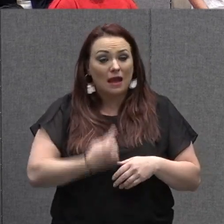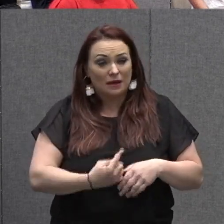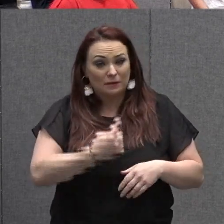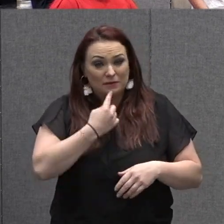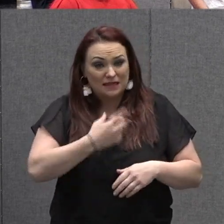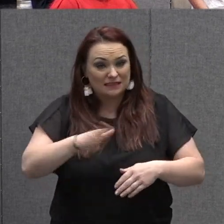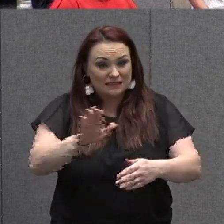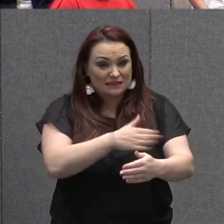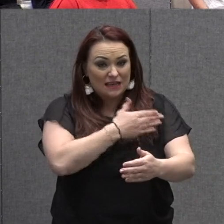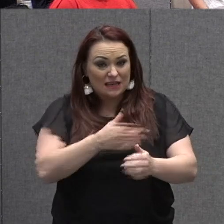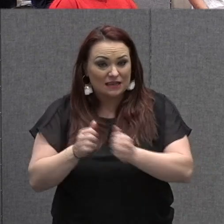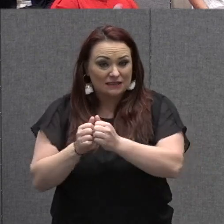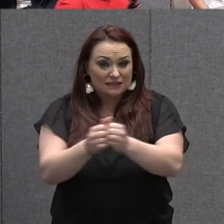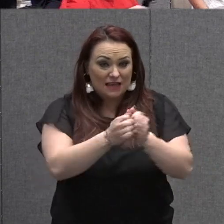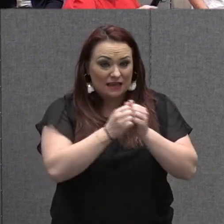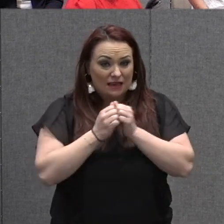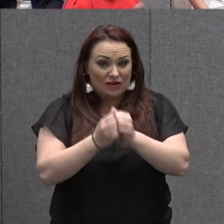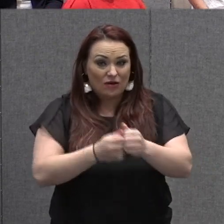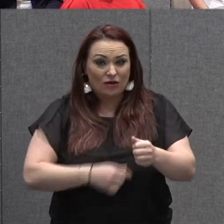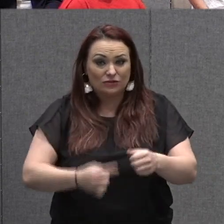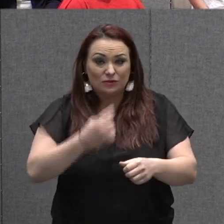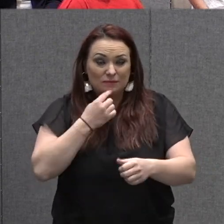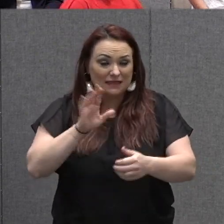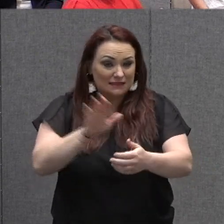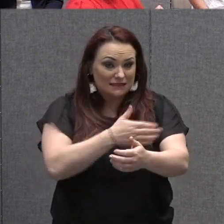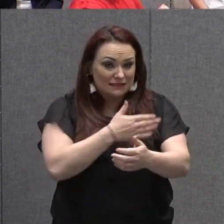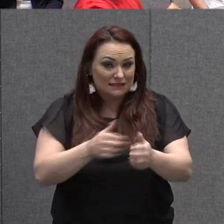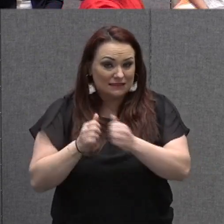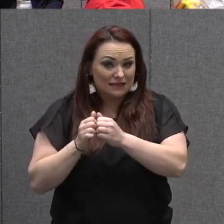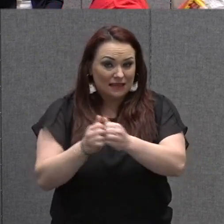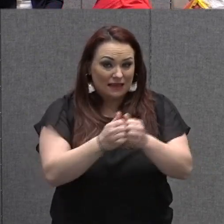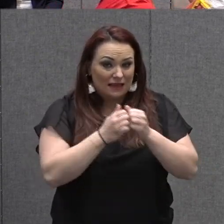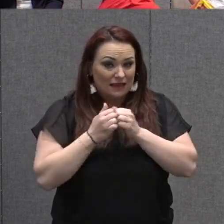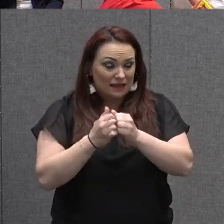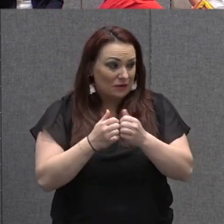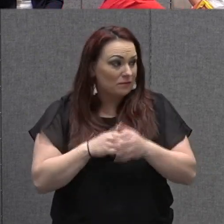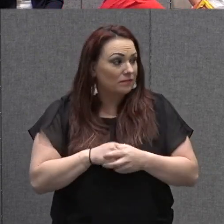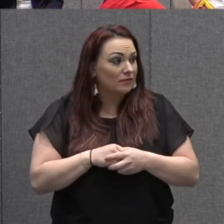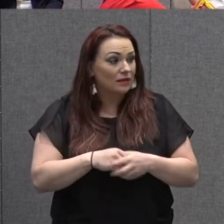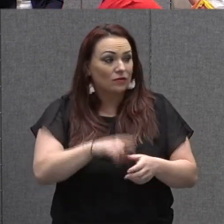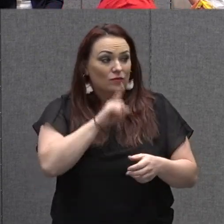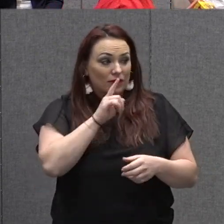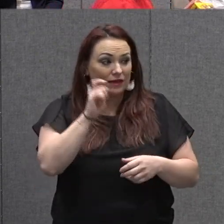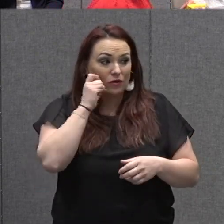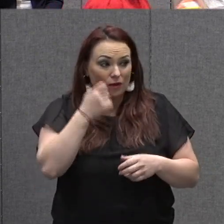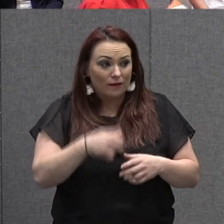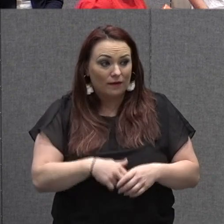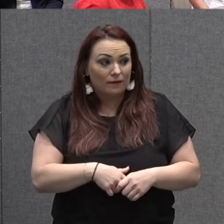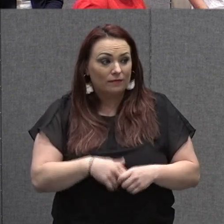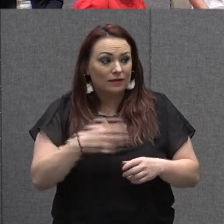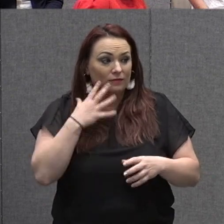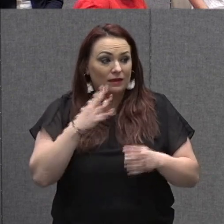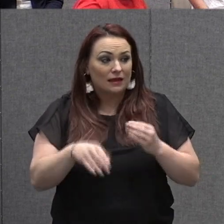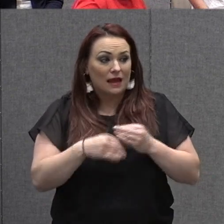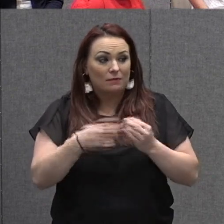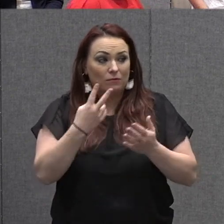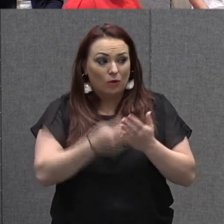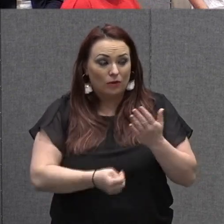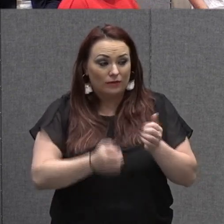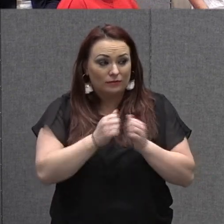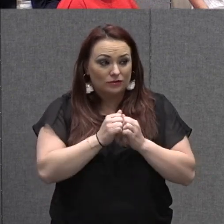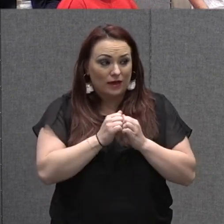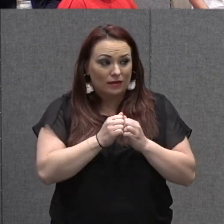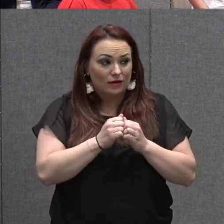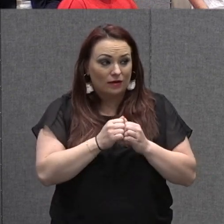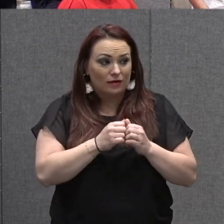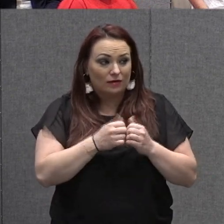all together. I miss singing all together. Wow, that was really cool. Let's see if we can put both of those together. You want to